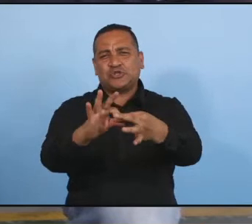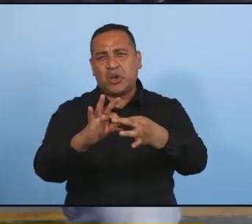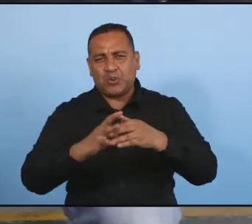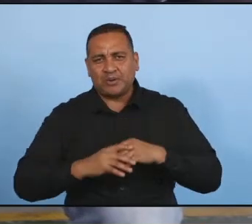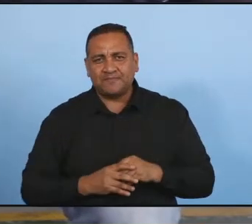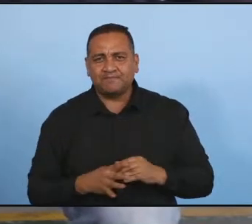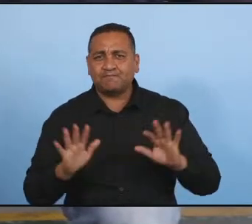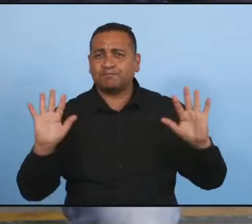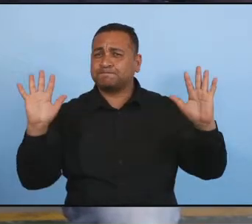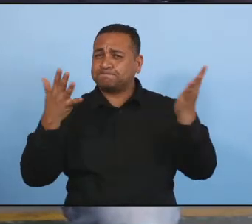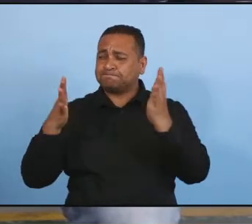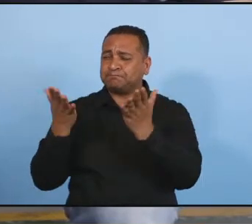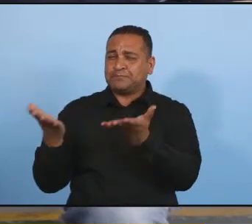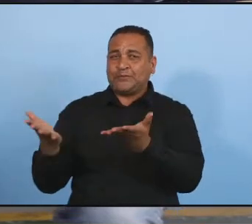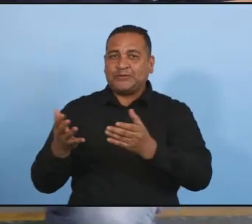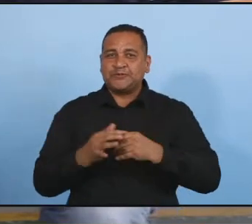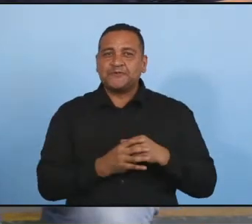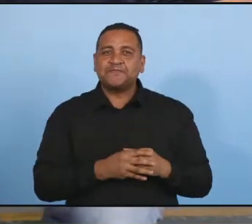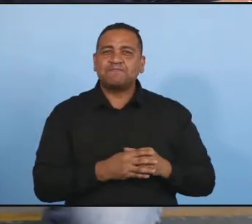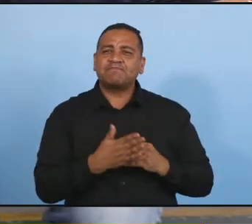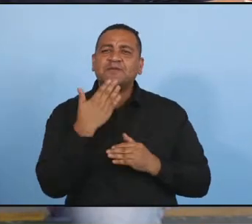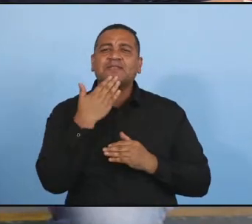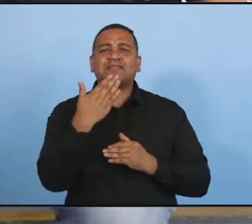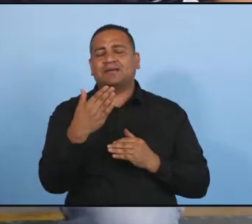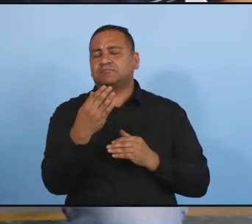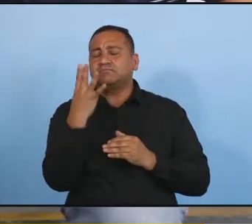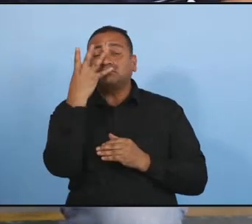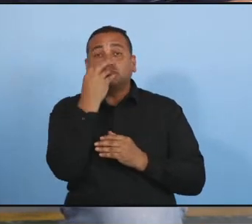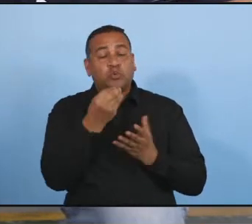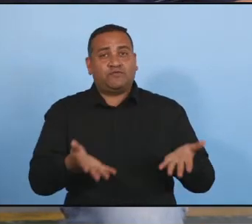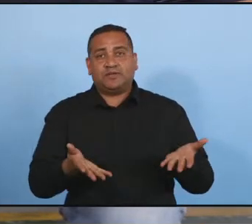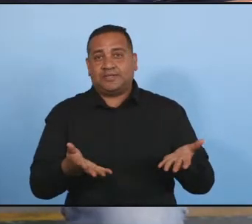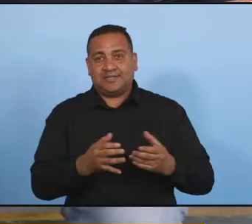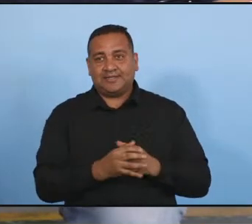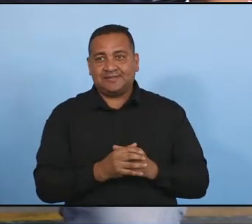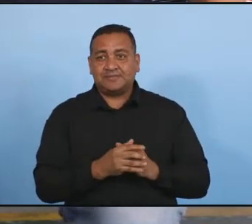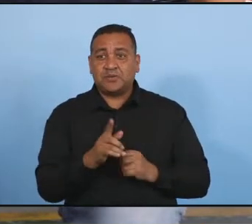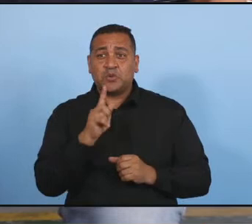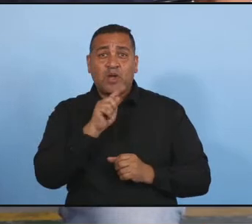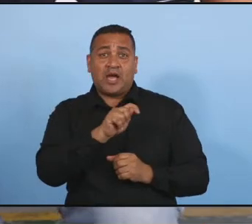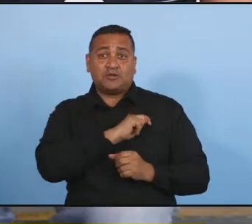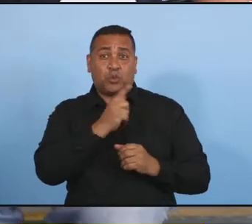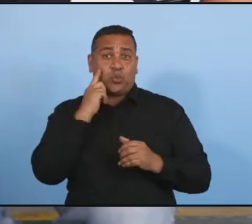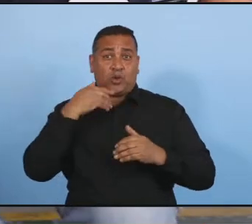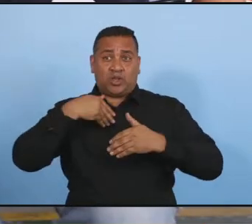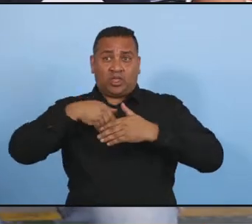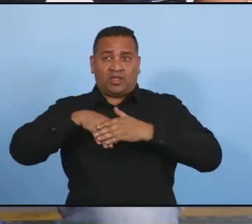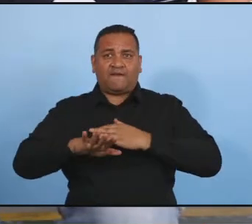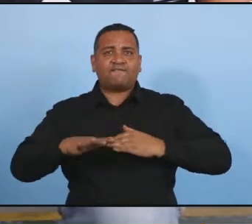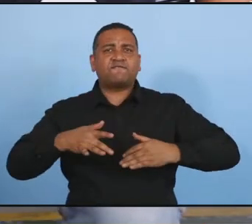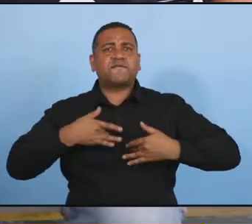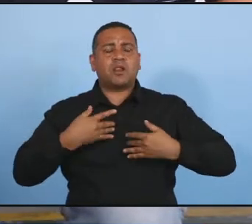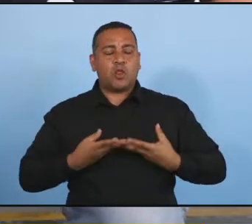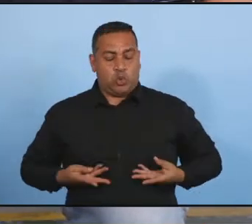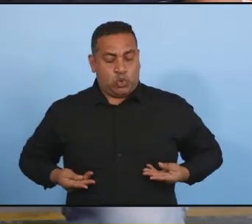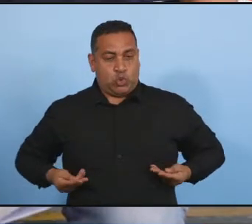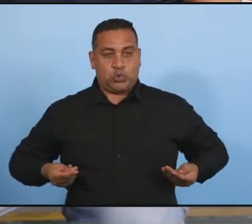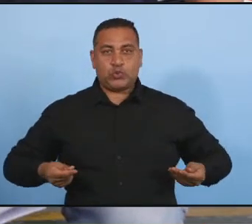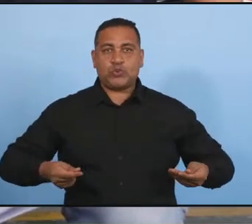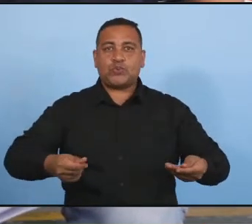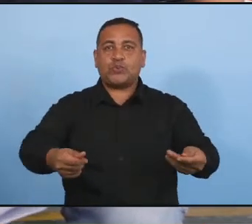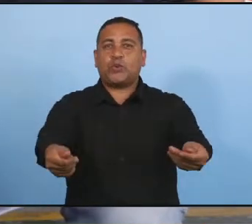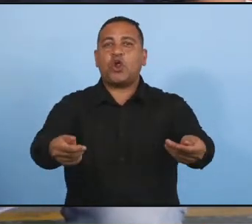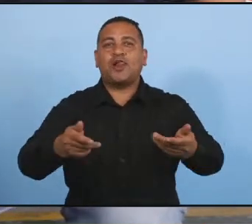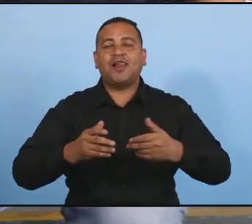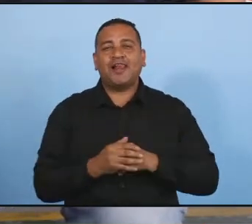is truly, truly outstanding. I mean, you feel it from the moment you were there. It's a real buzz. It is really a place of excellence. So